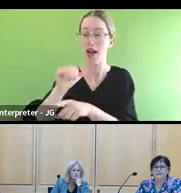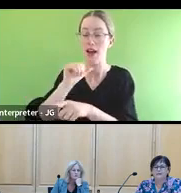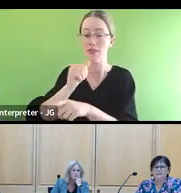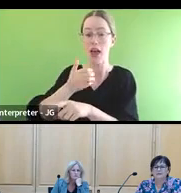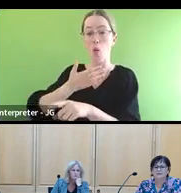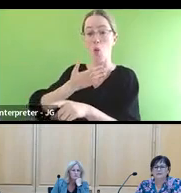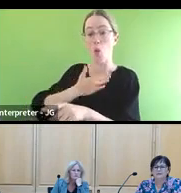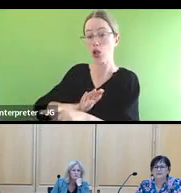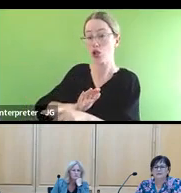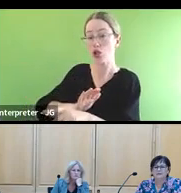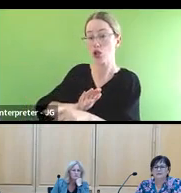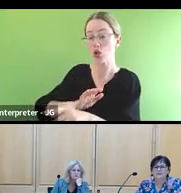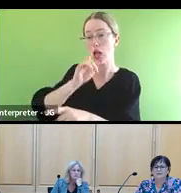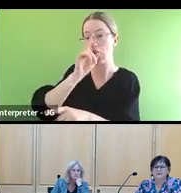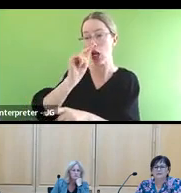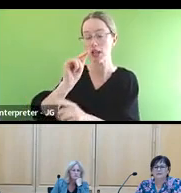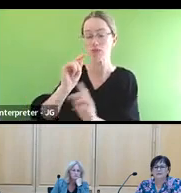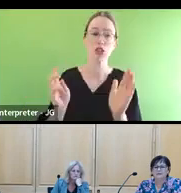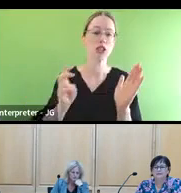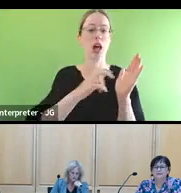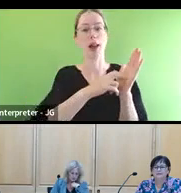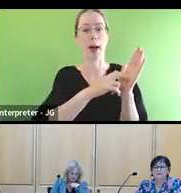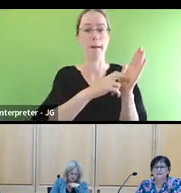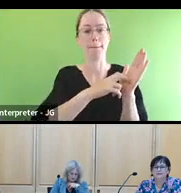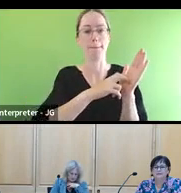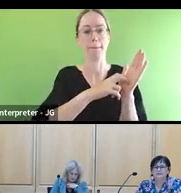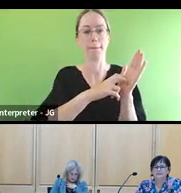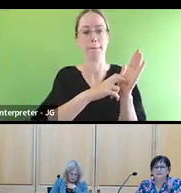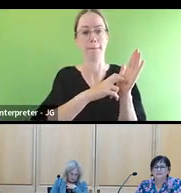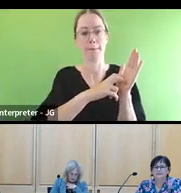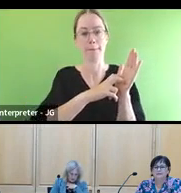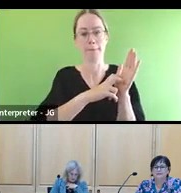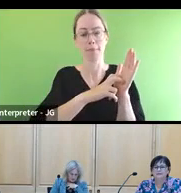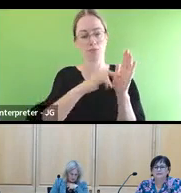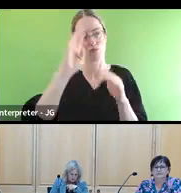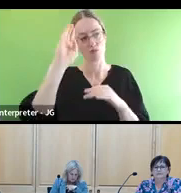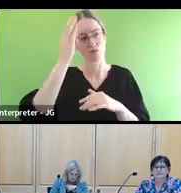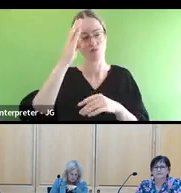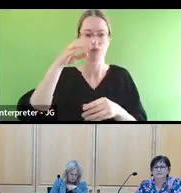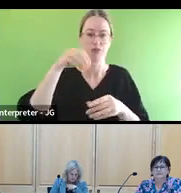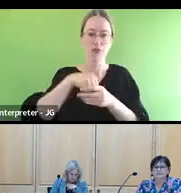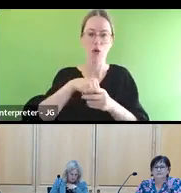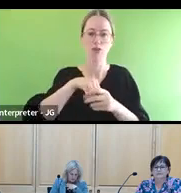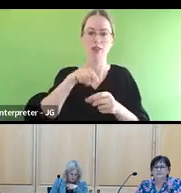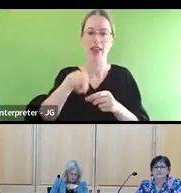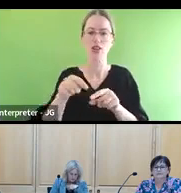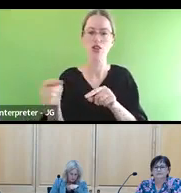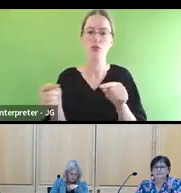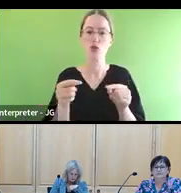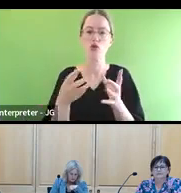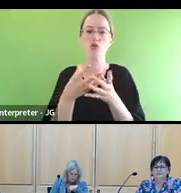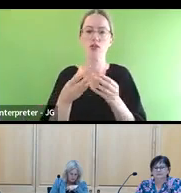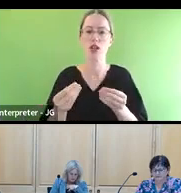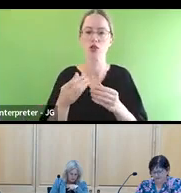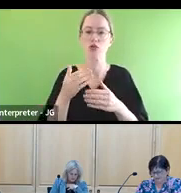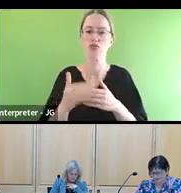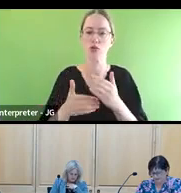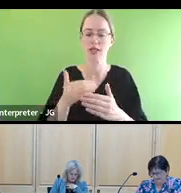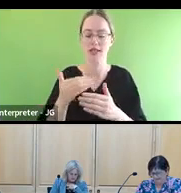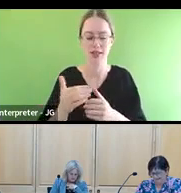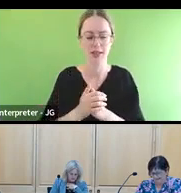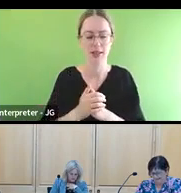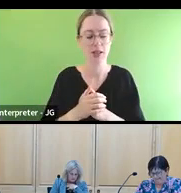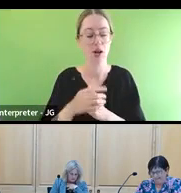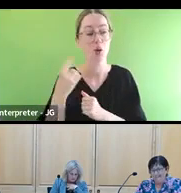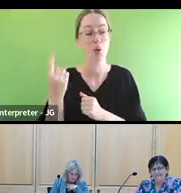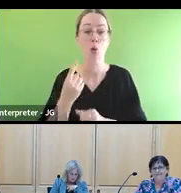part could sign up to commit to being part of that dispute resolution process. We also think